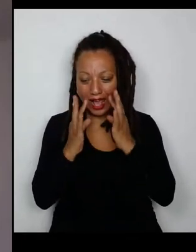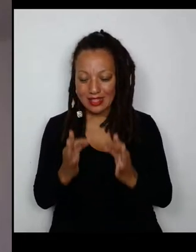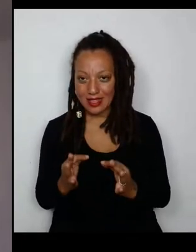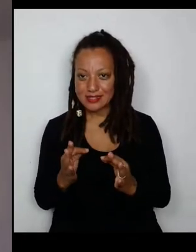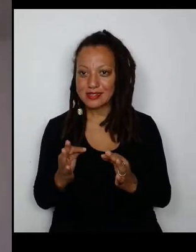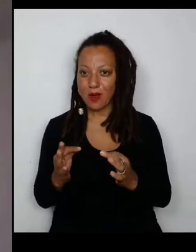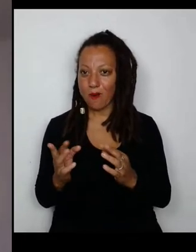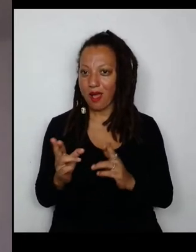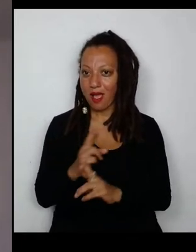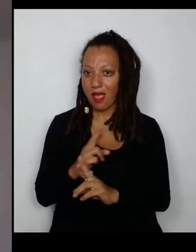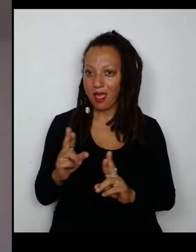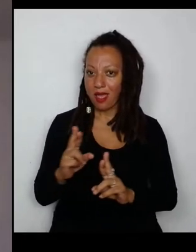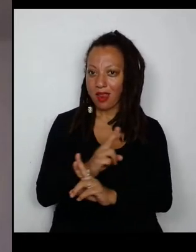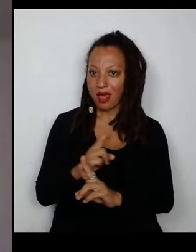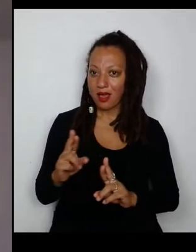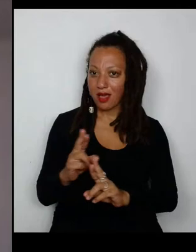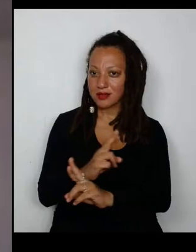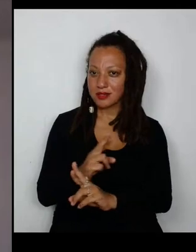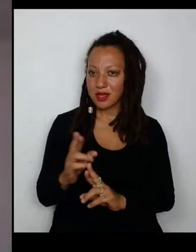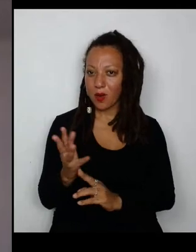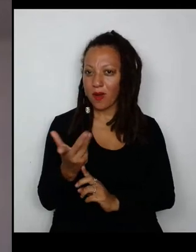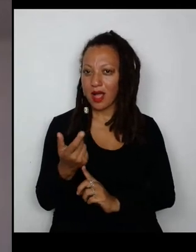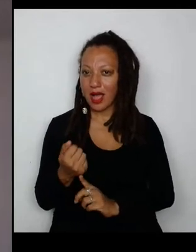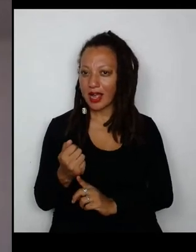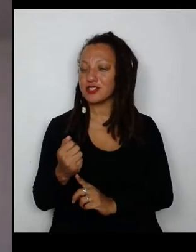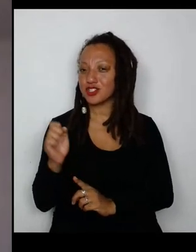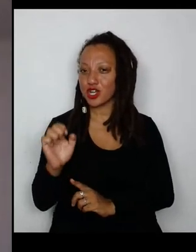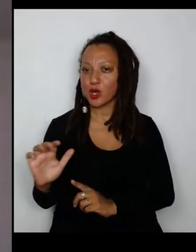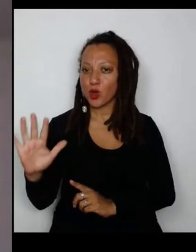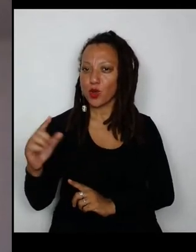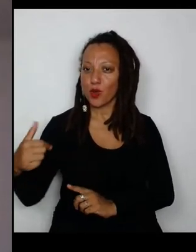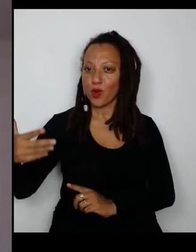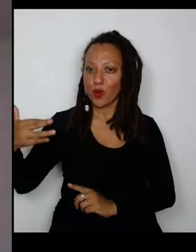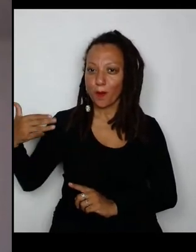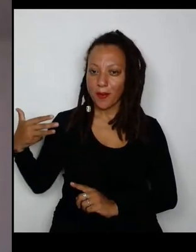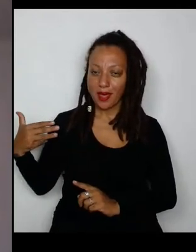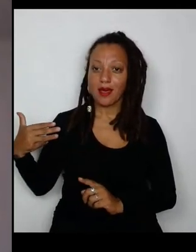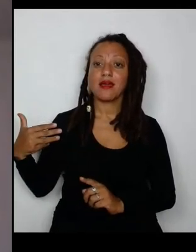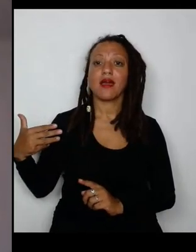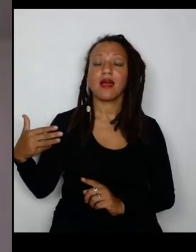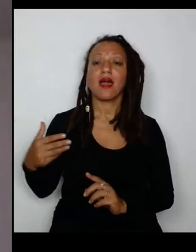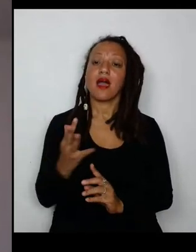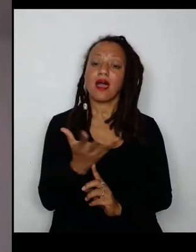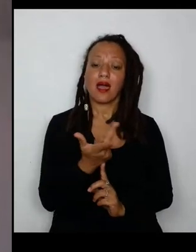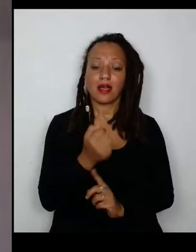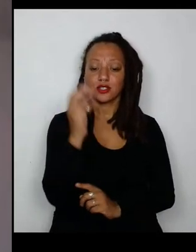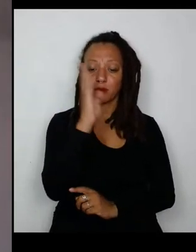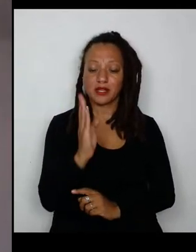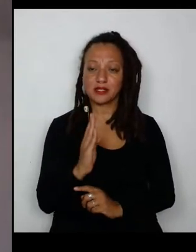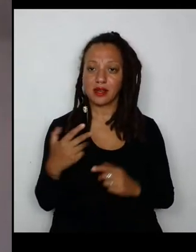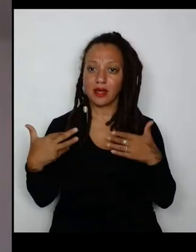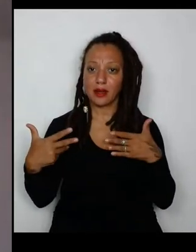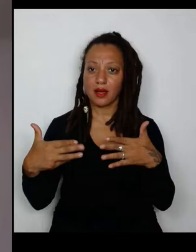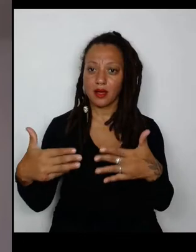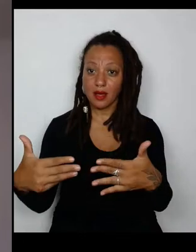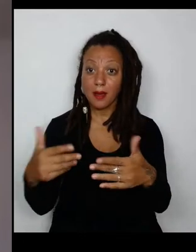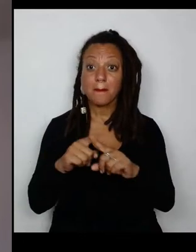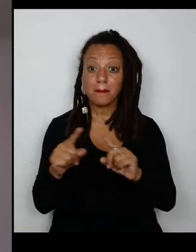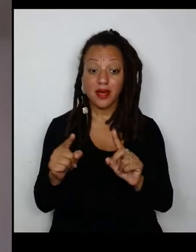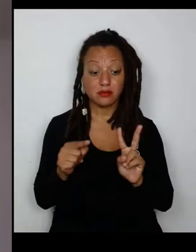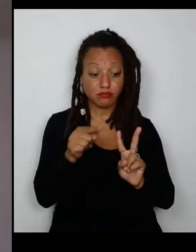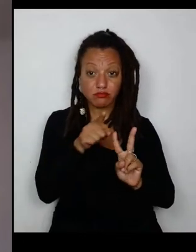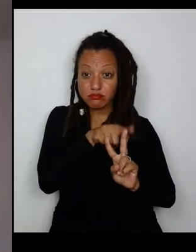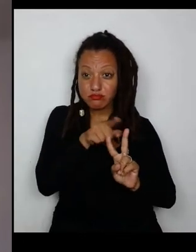critics in brazil were not paying attention to that connection between the european art and the brazilian art but bardi and lina